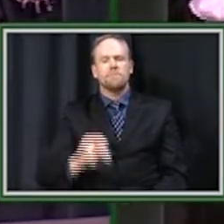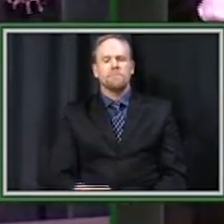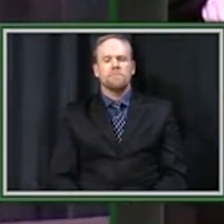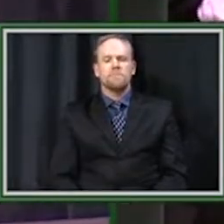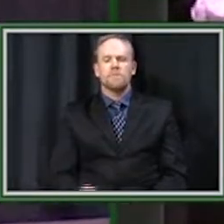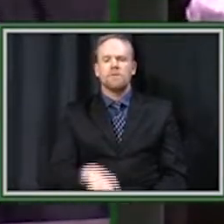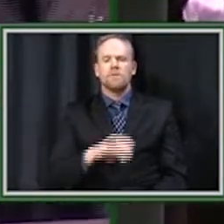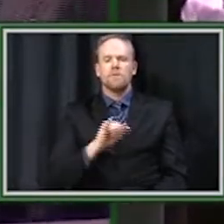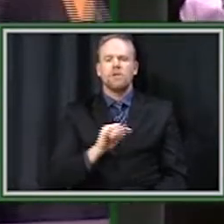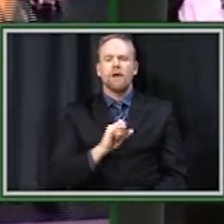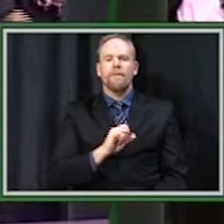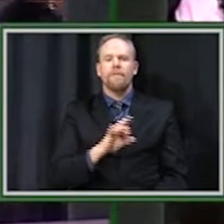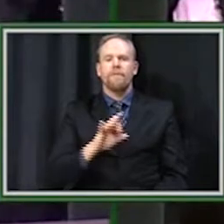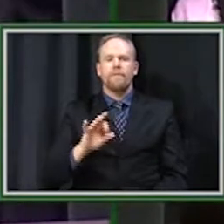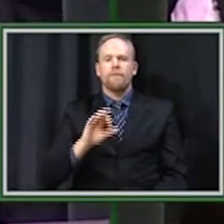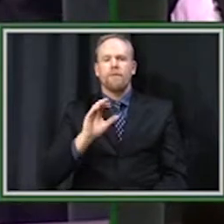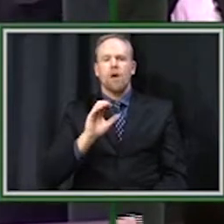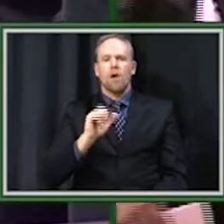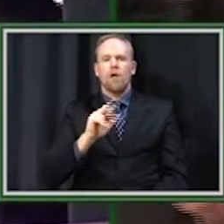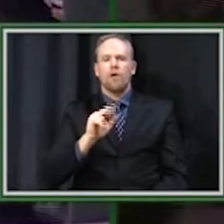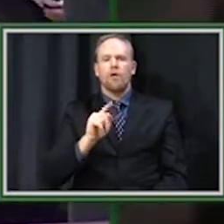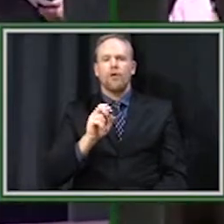Jeff Carter.